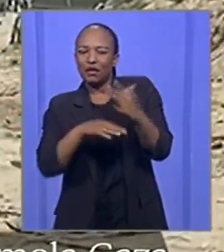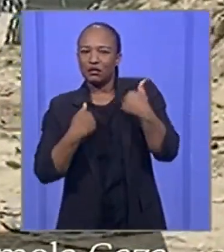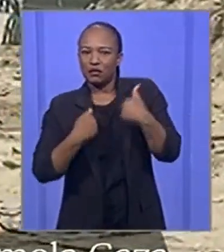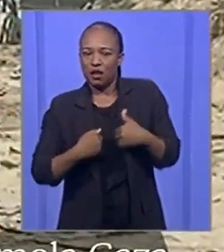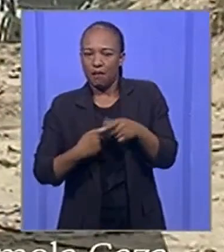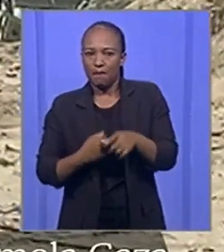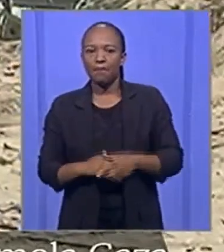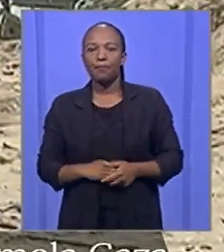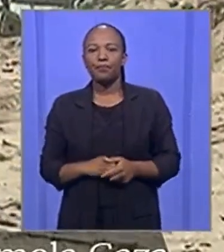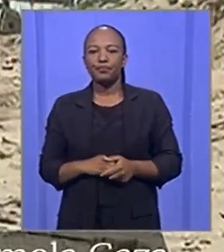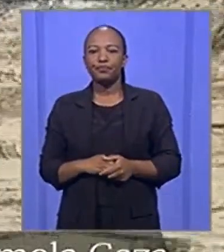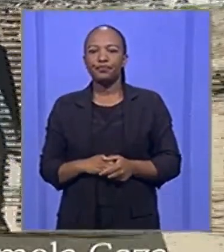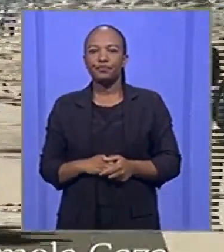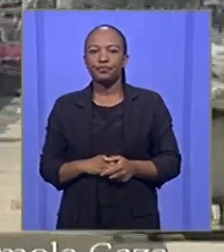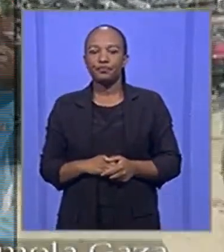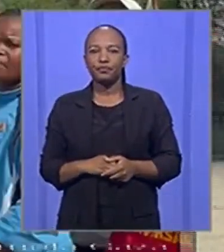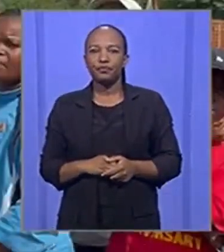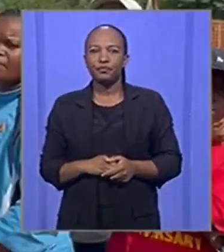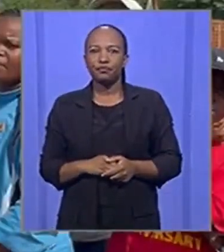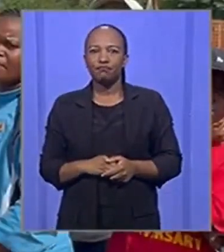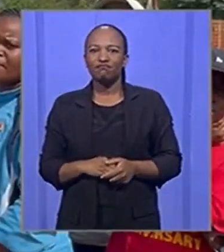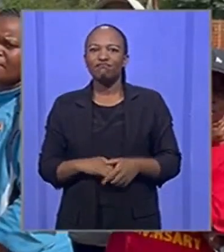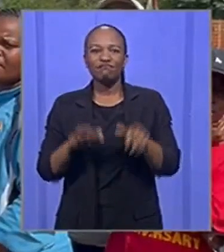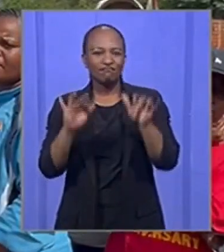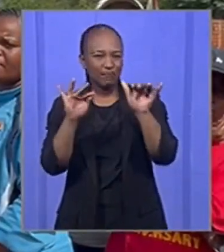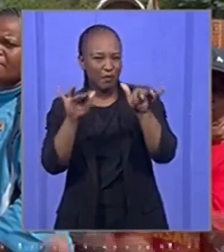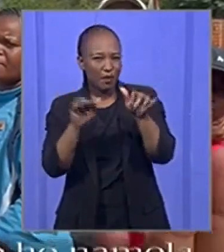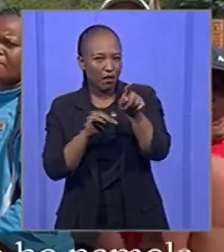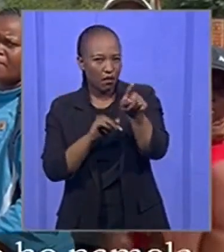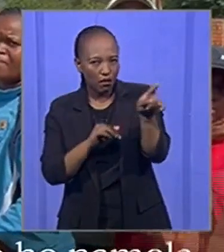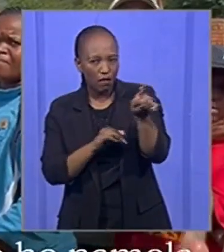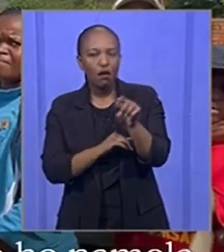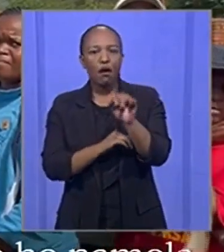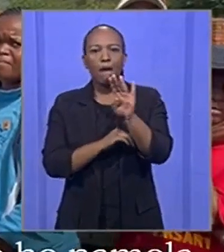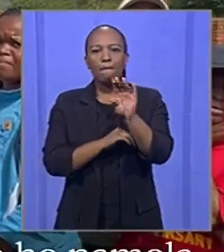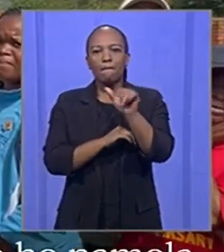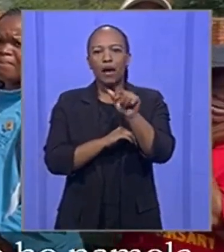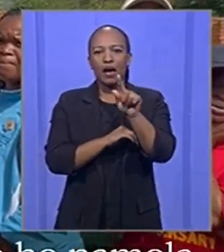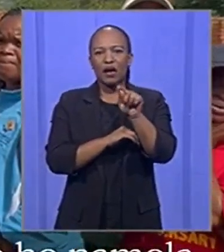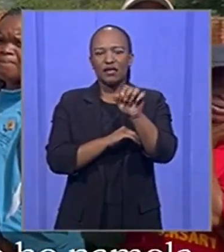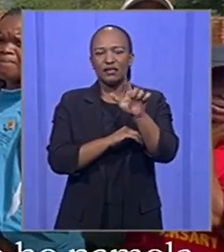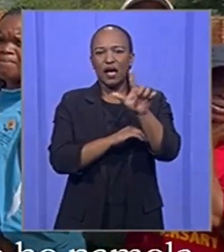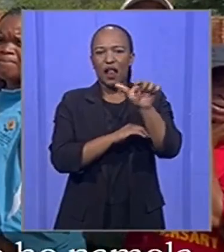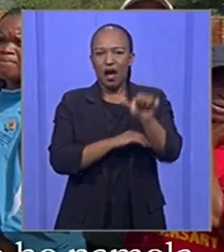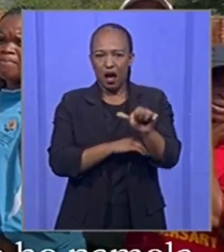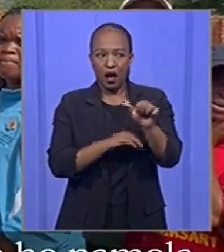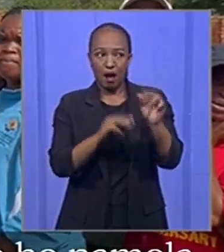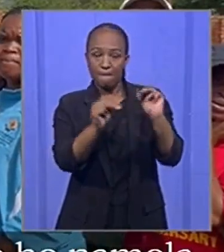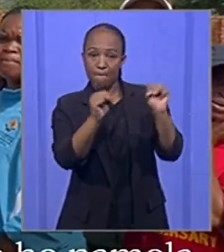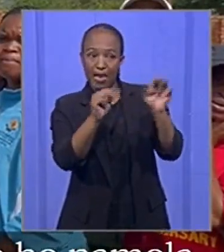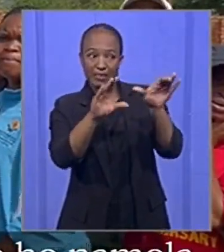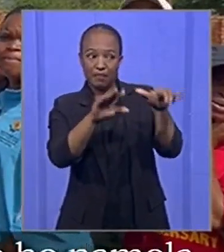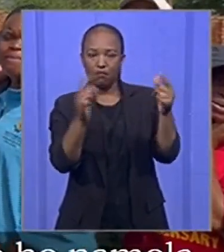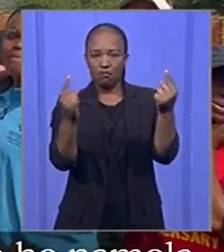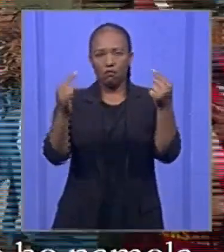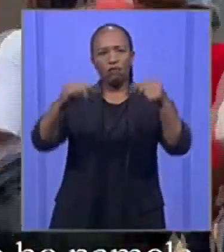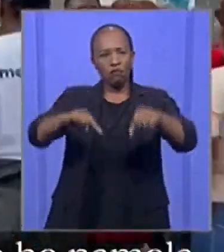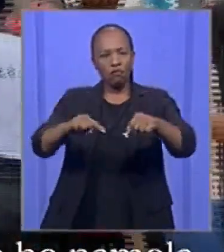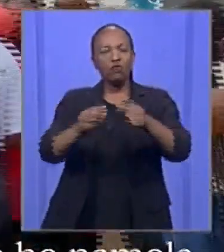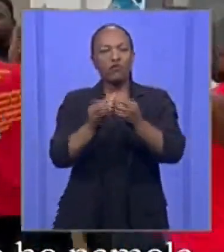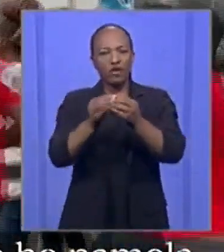Sontaha. Re be re kgopela batho ba bathala from management ba tle mo campusing ba tlo fixa di issue tsa